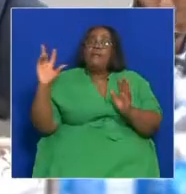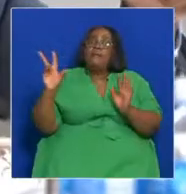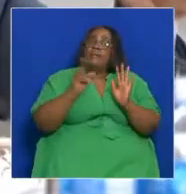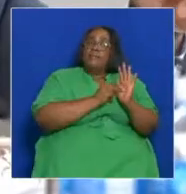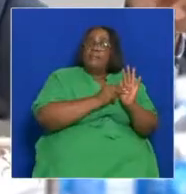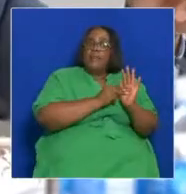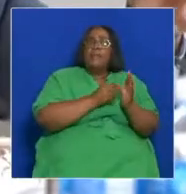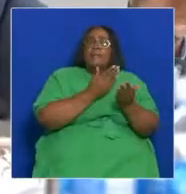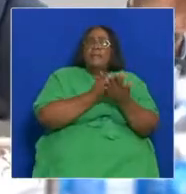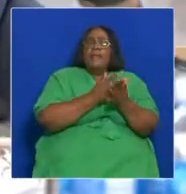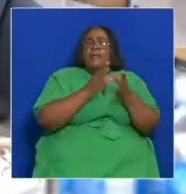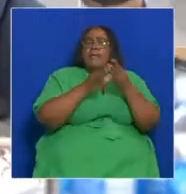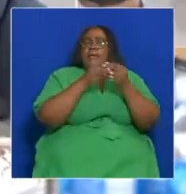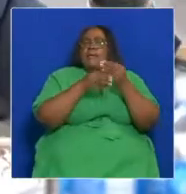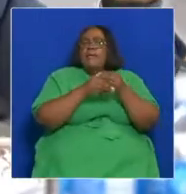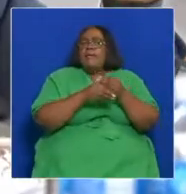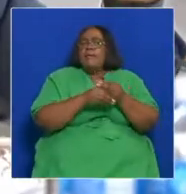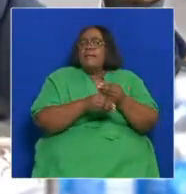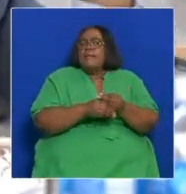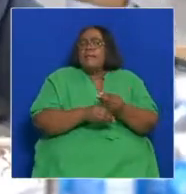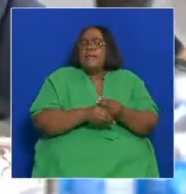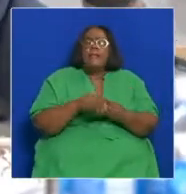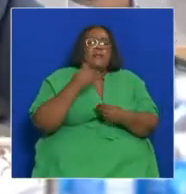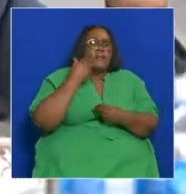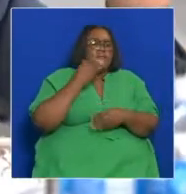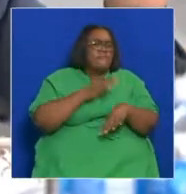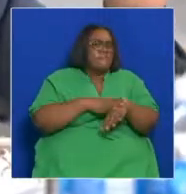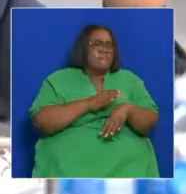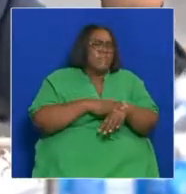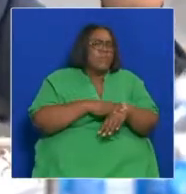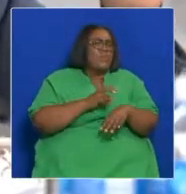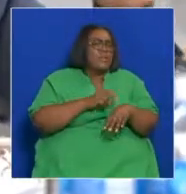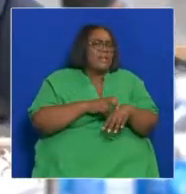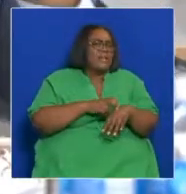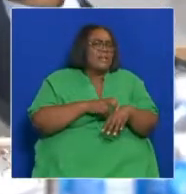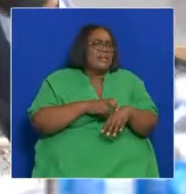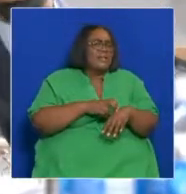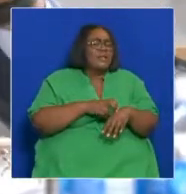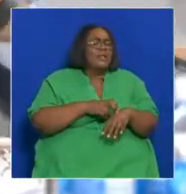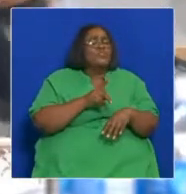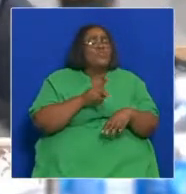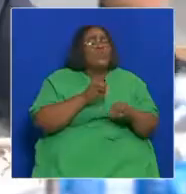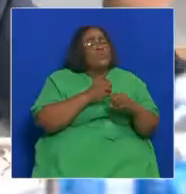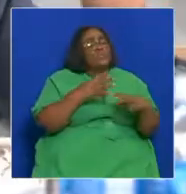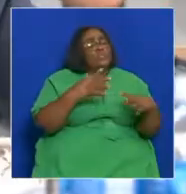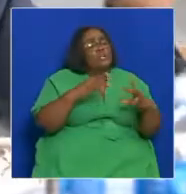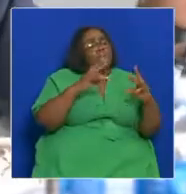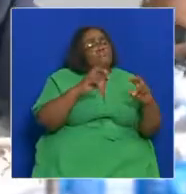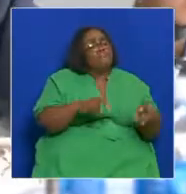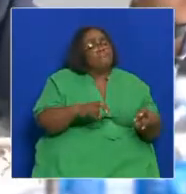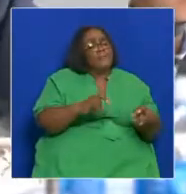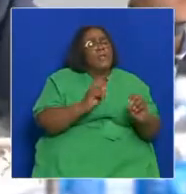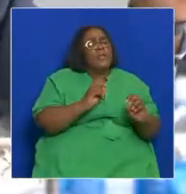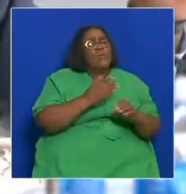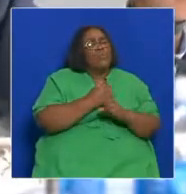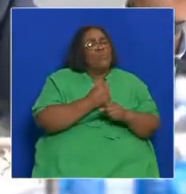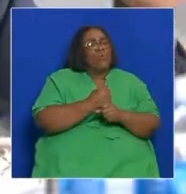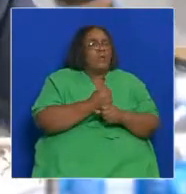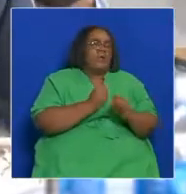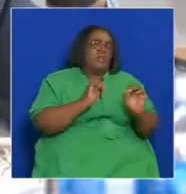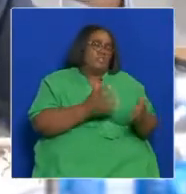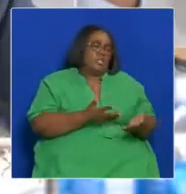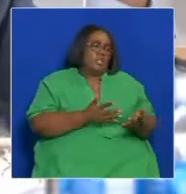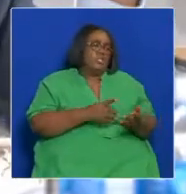anything further to add to the affidavit. How does it work at the start of the investigation? Assume that the investigation has been